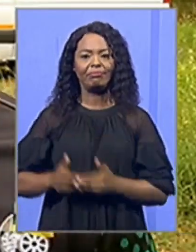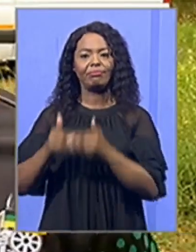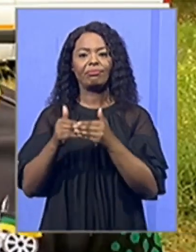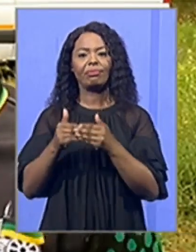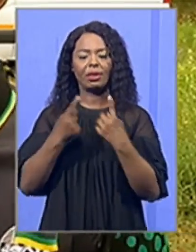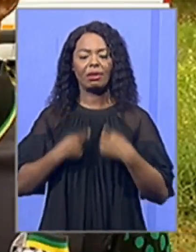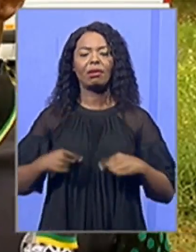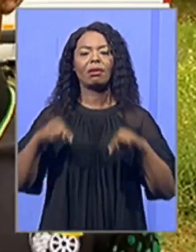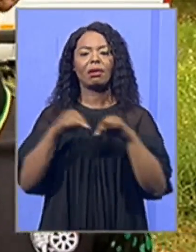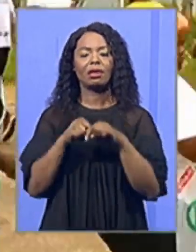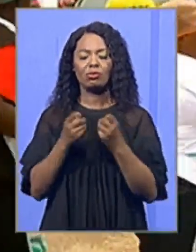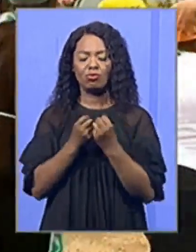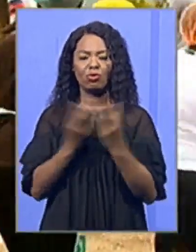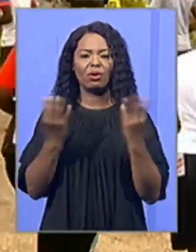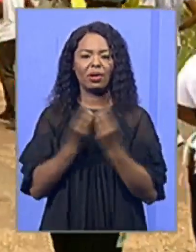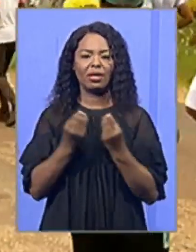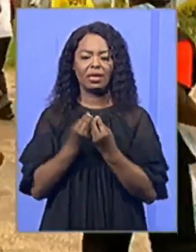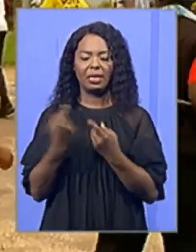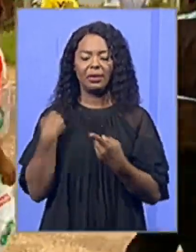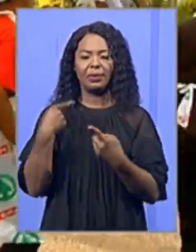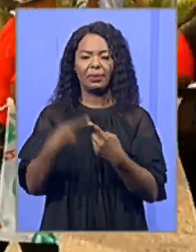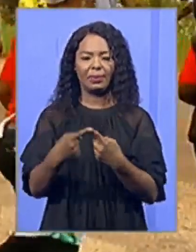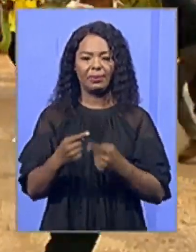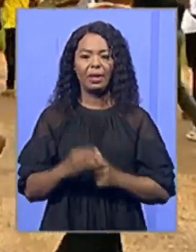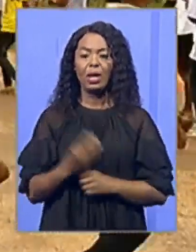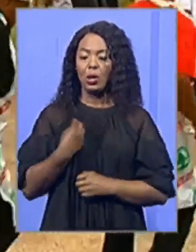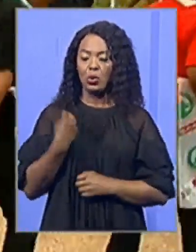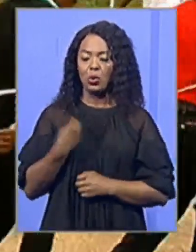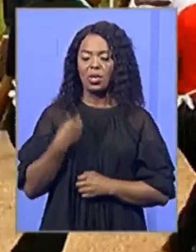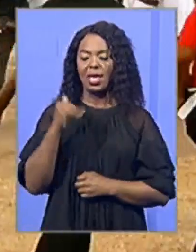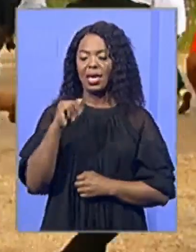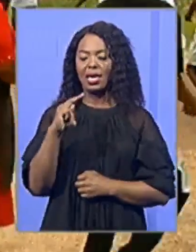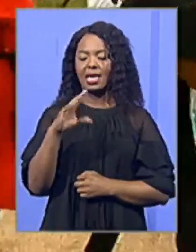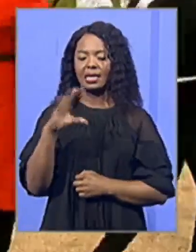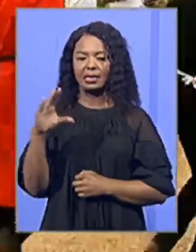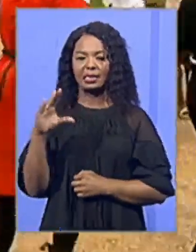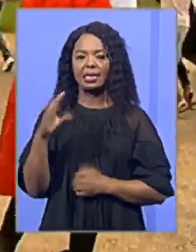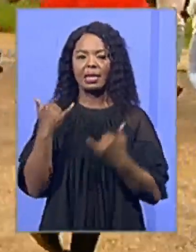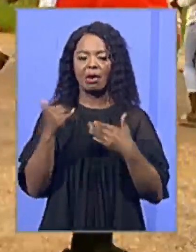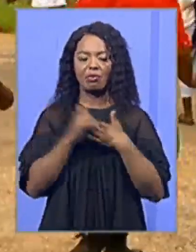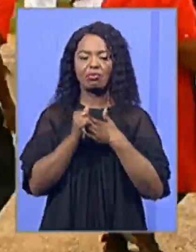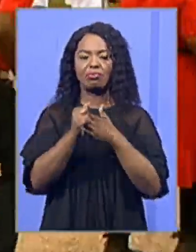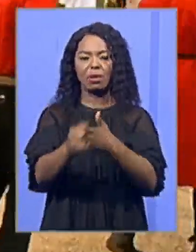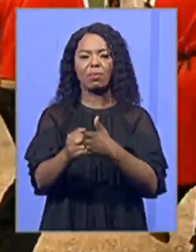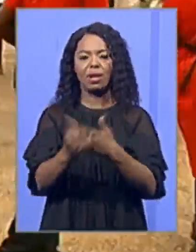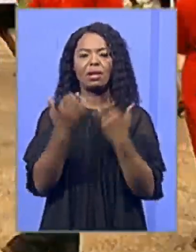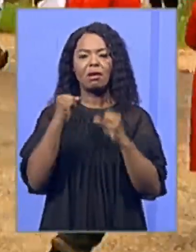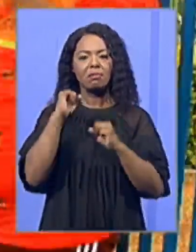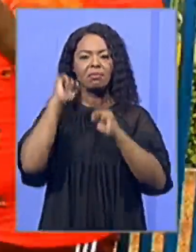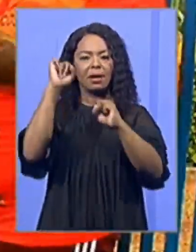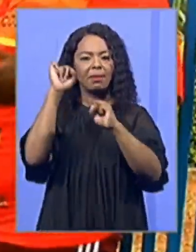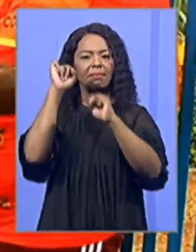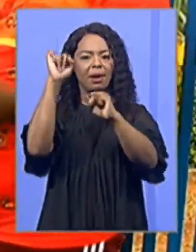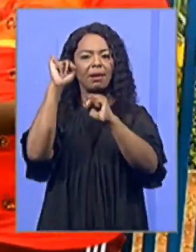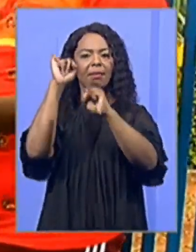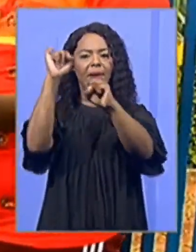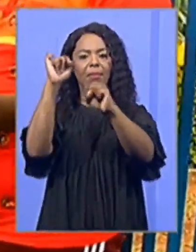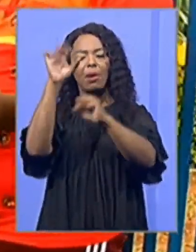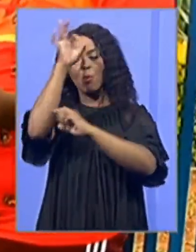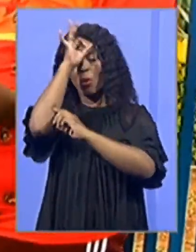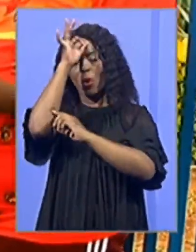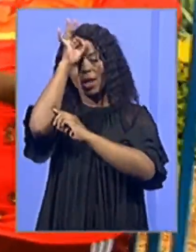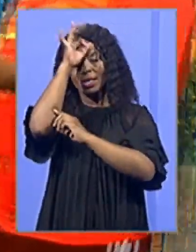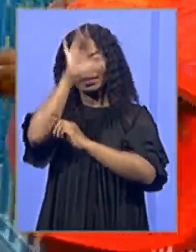catering our needs in many ways. Mokgatlo wa batjha wa ANC o ne o etelletse pele boipelaetso ho ya station sa